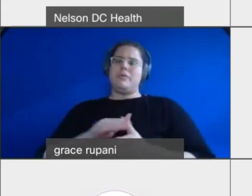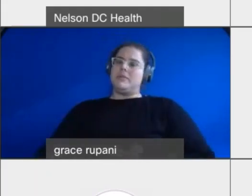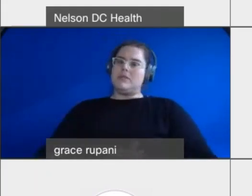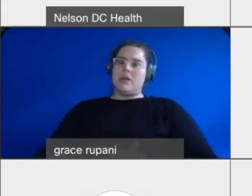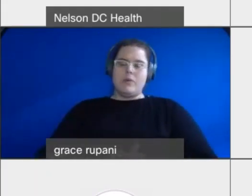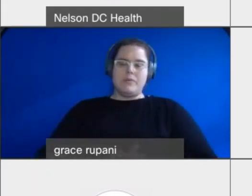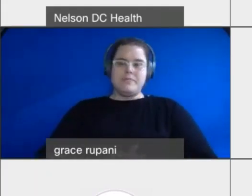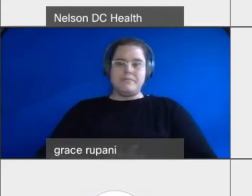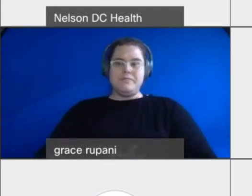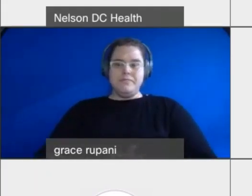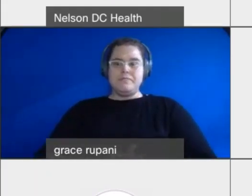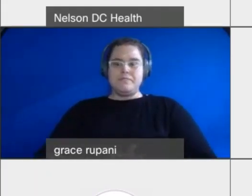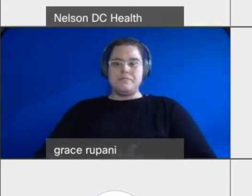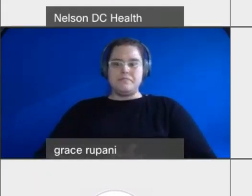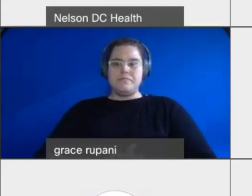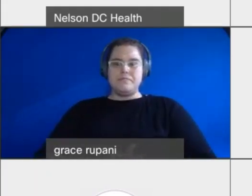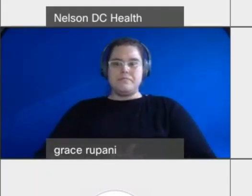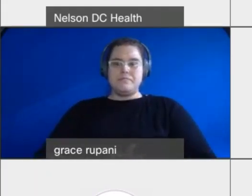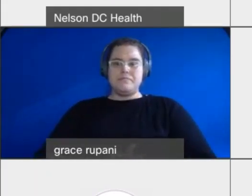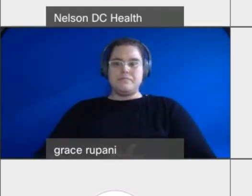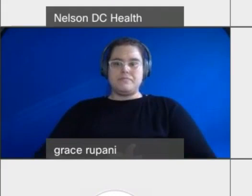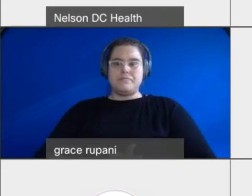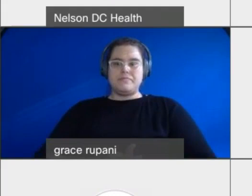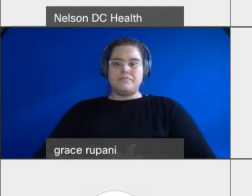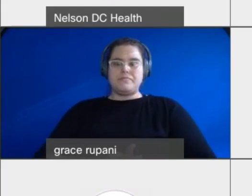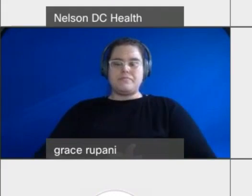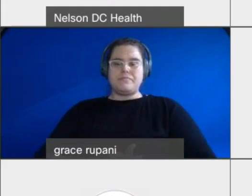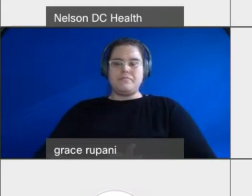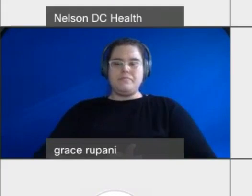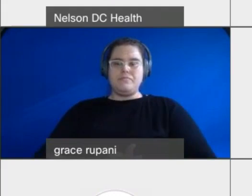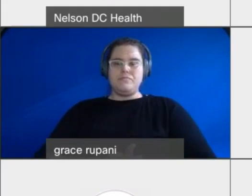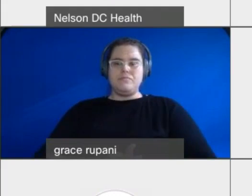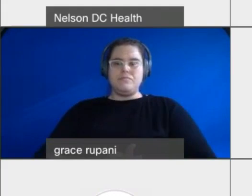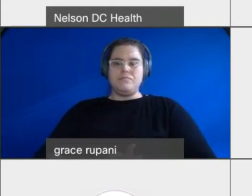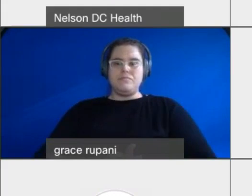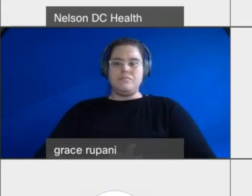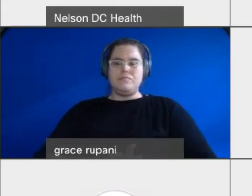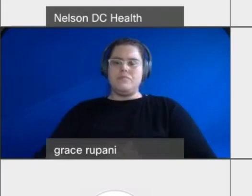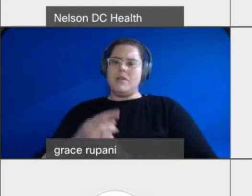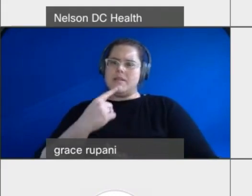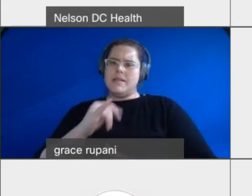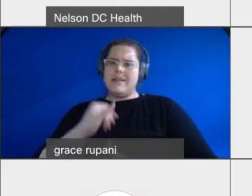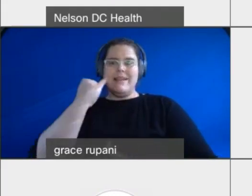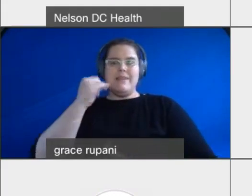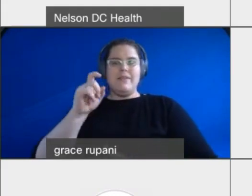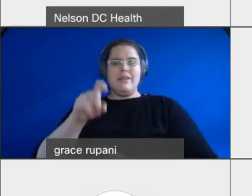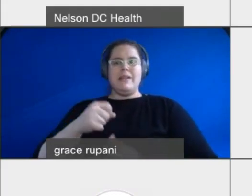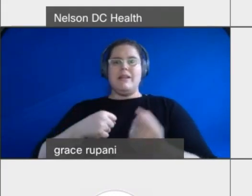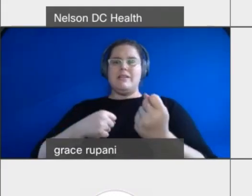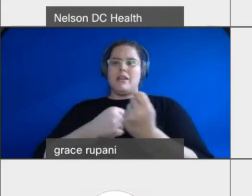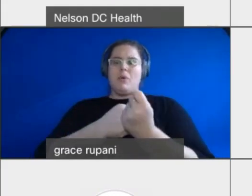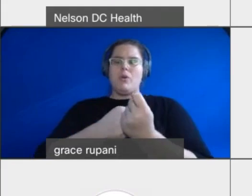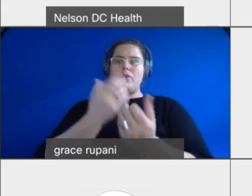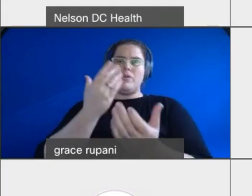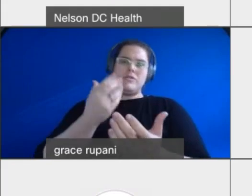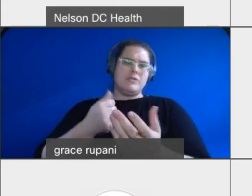So if people need documentation to support that they're at higher risk, it would seem that they need to get some documentation